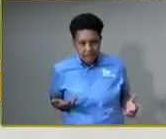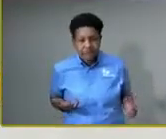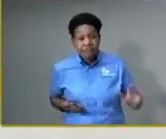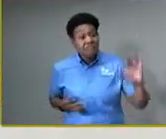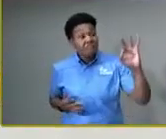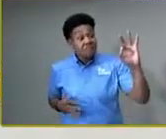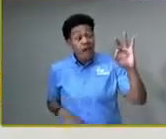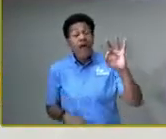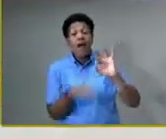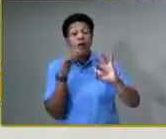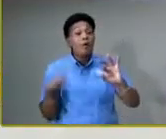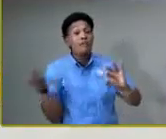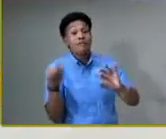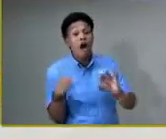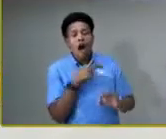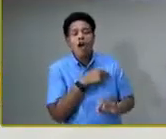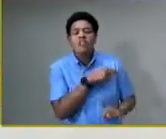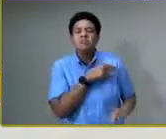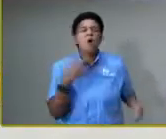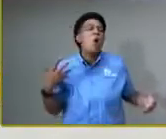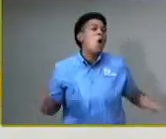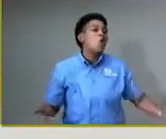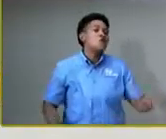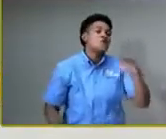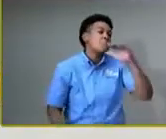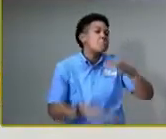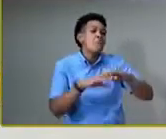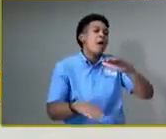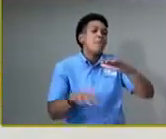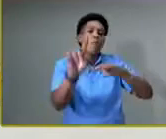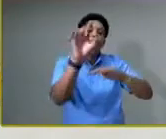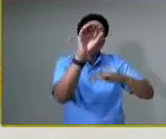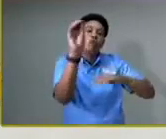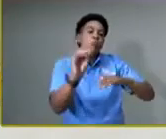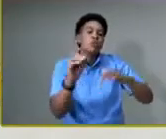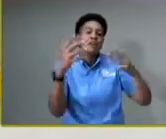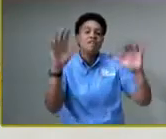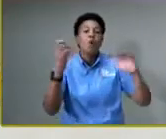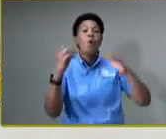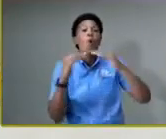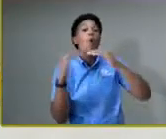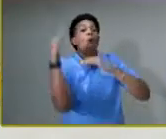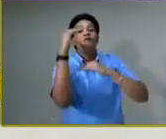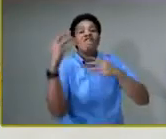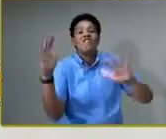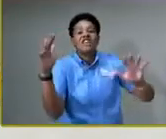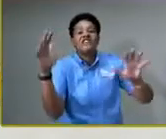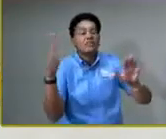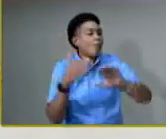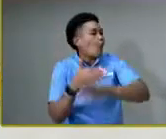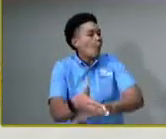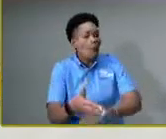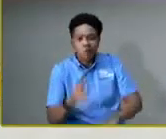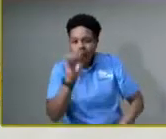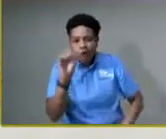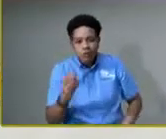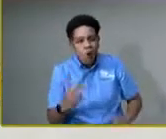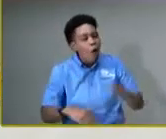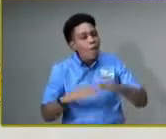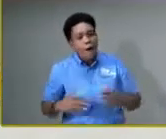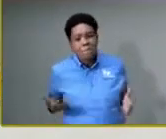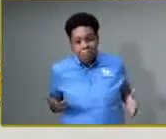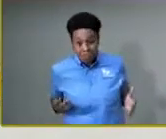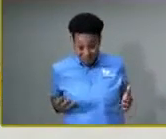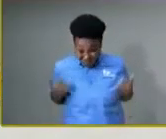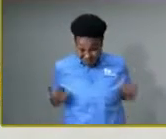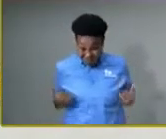of these hospitals are at 100% or greater capacity. The current